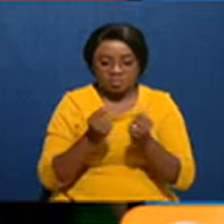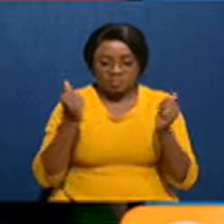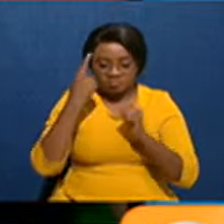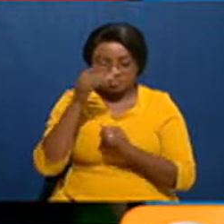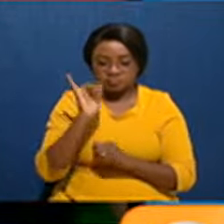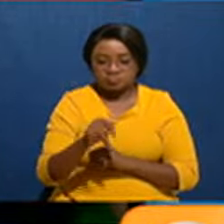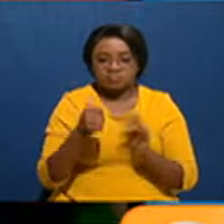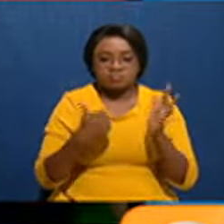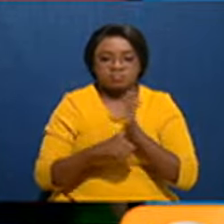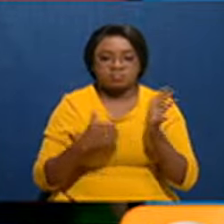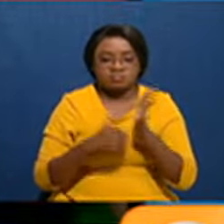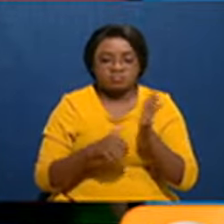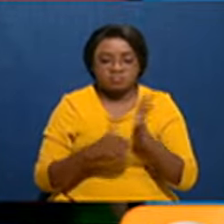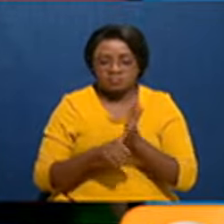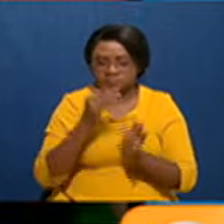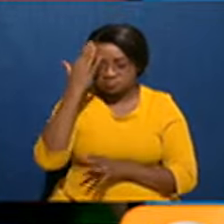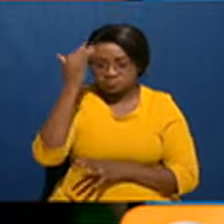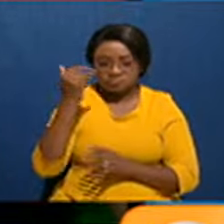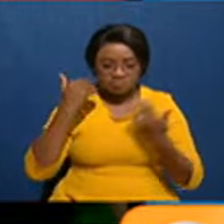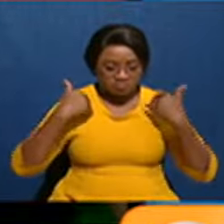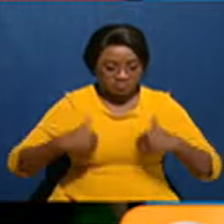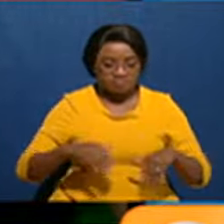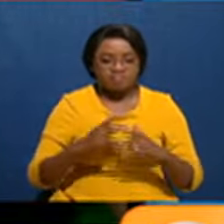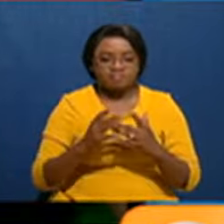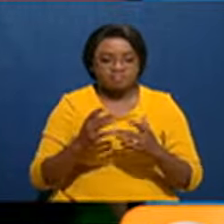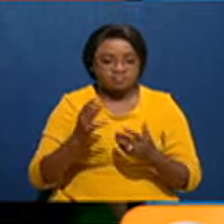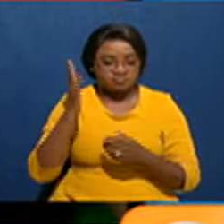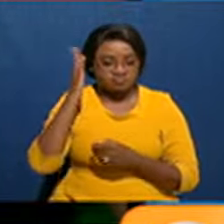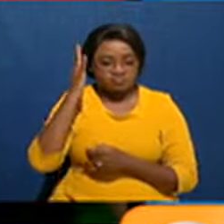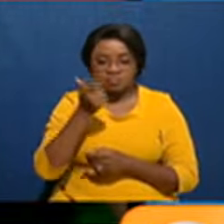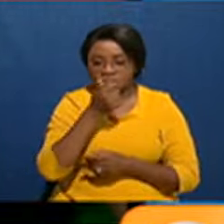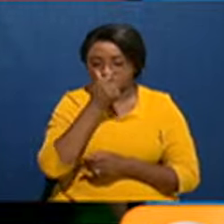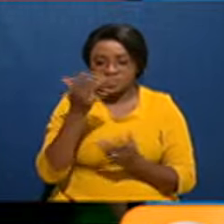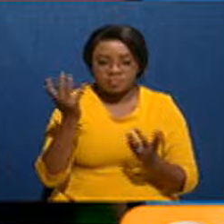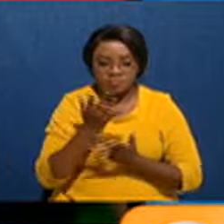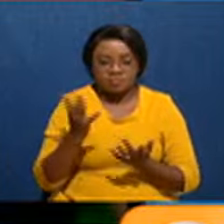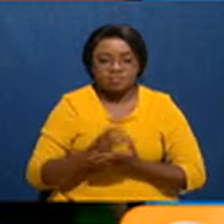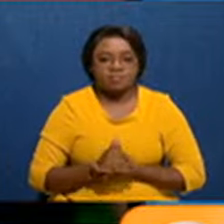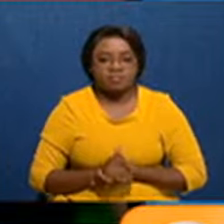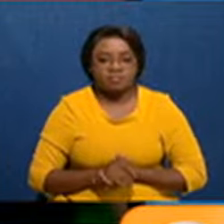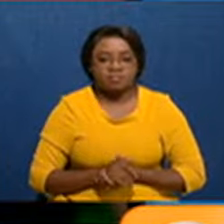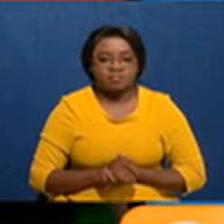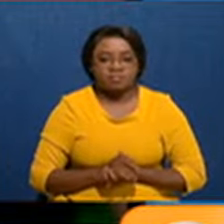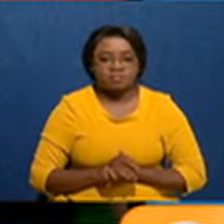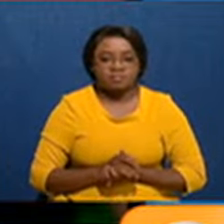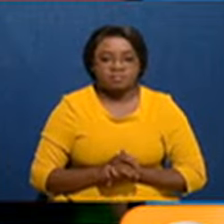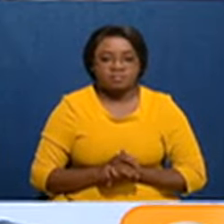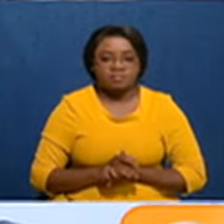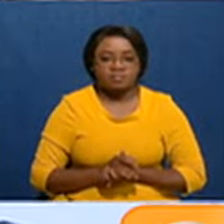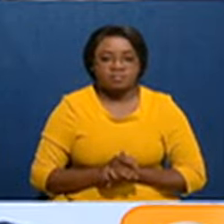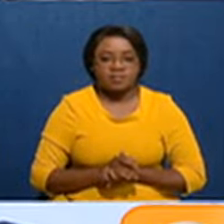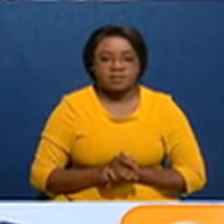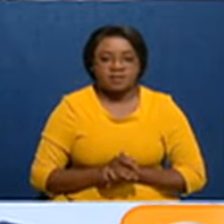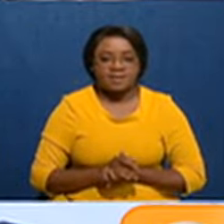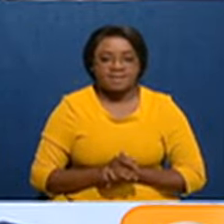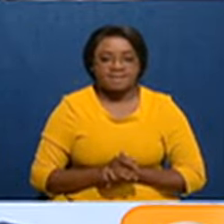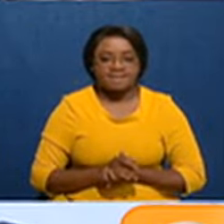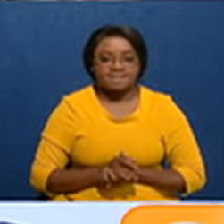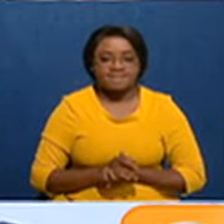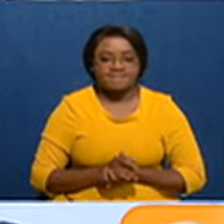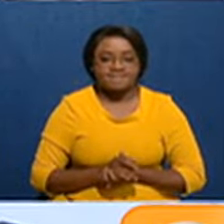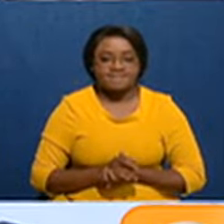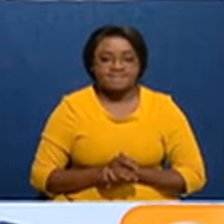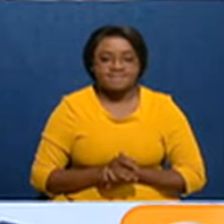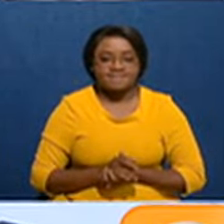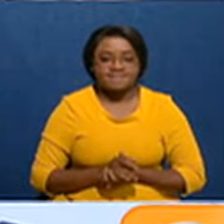kind of menace because I'm a practicing engineer and I know where it pains. Mm-hmm. All right. To address this problem